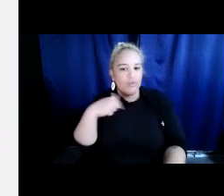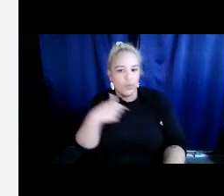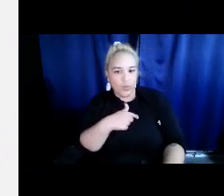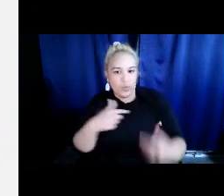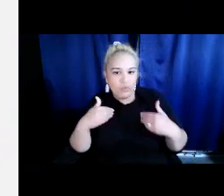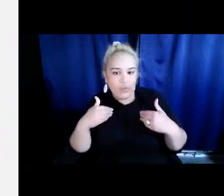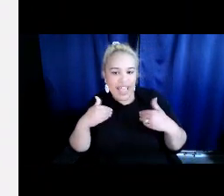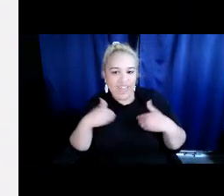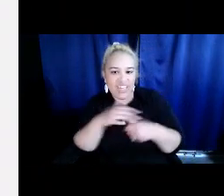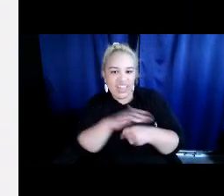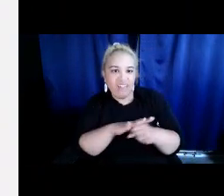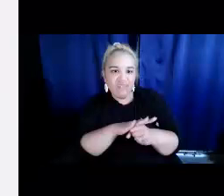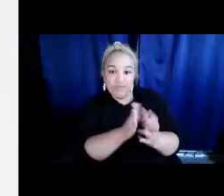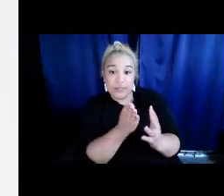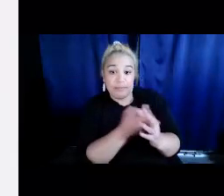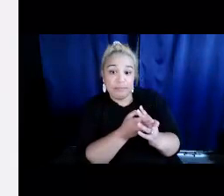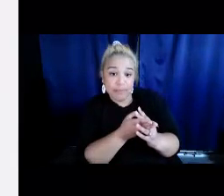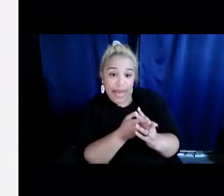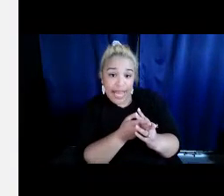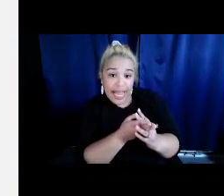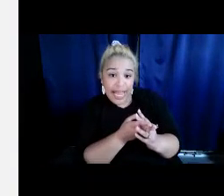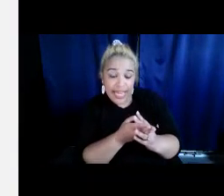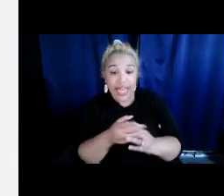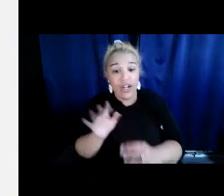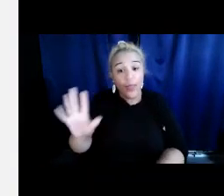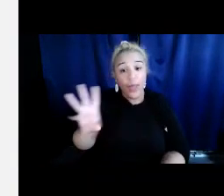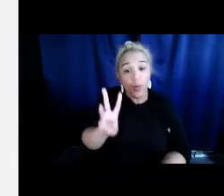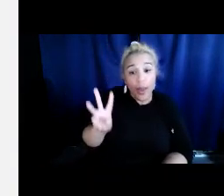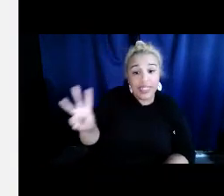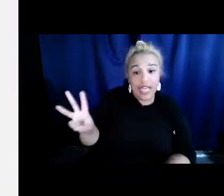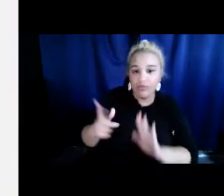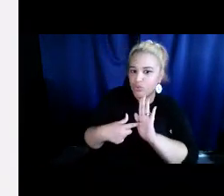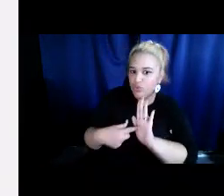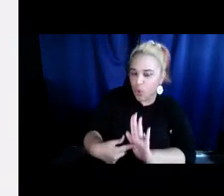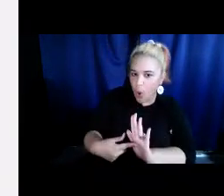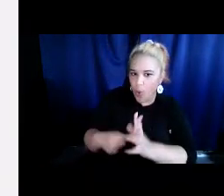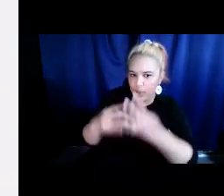to accompany each and includes tips about comfortable clothing and shoes,